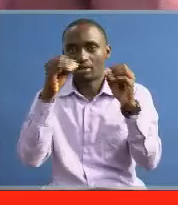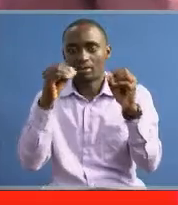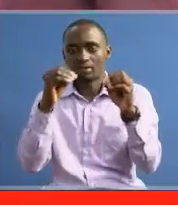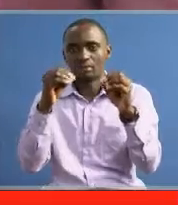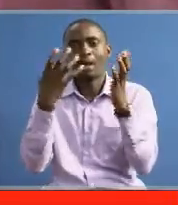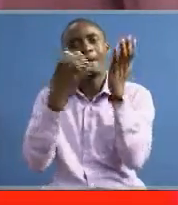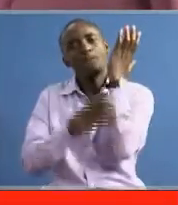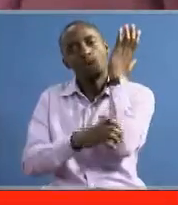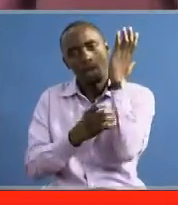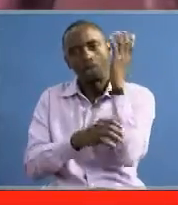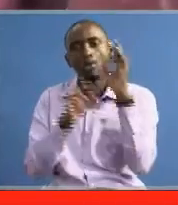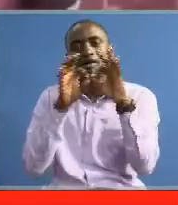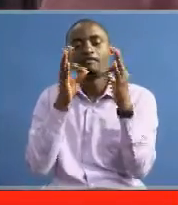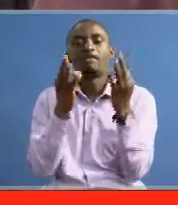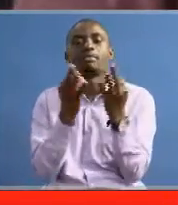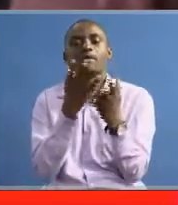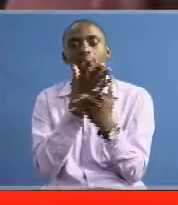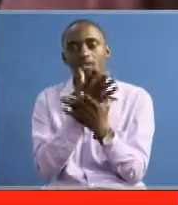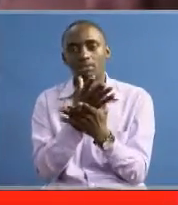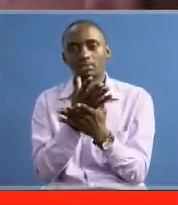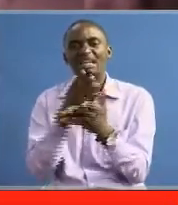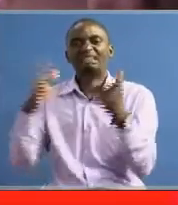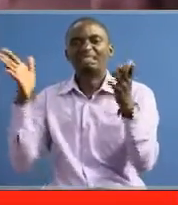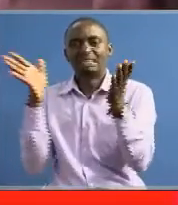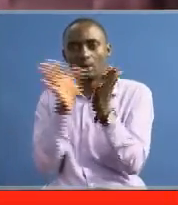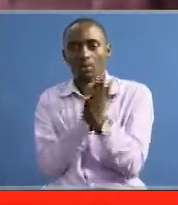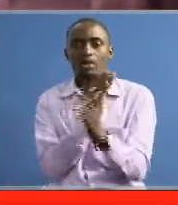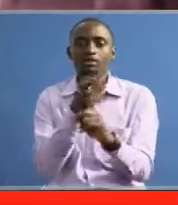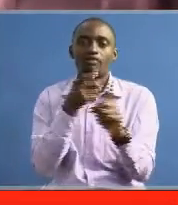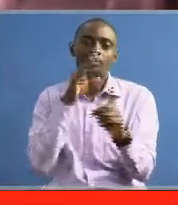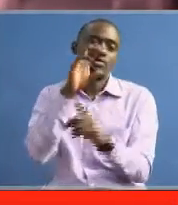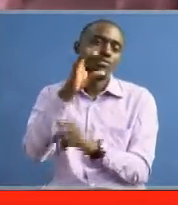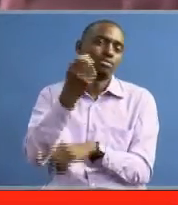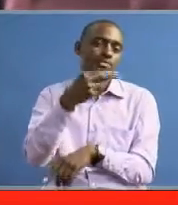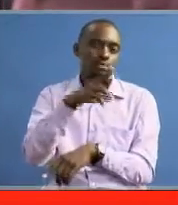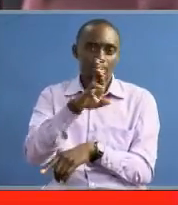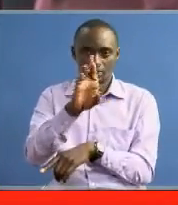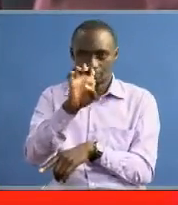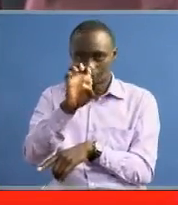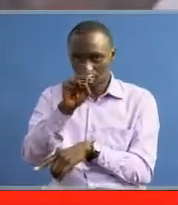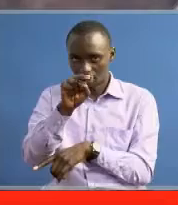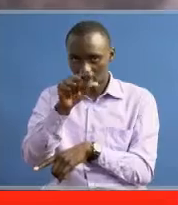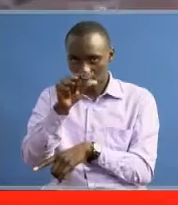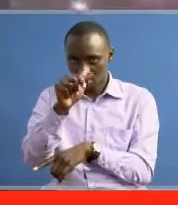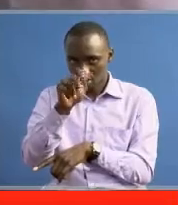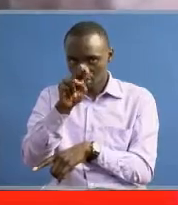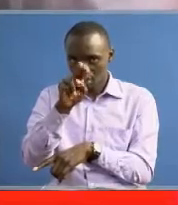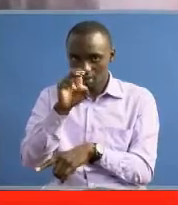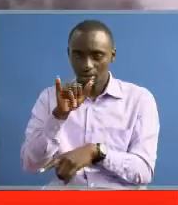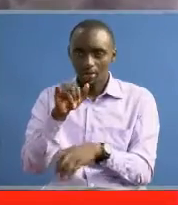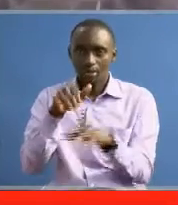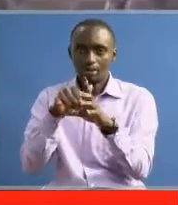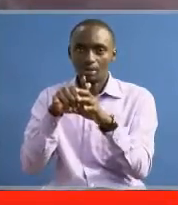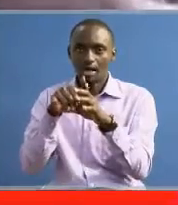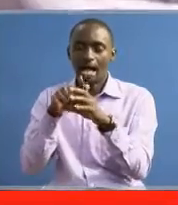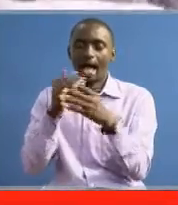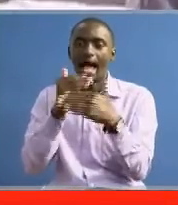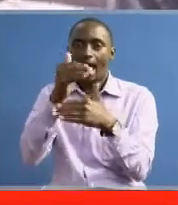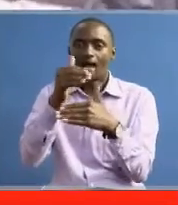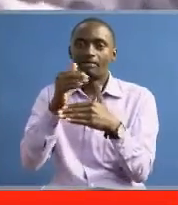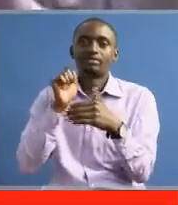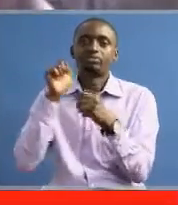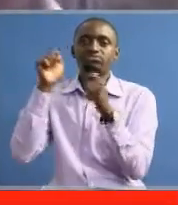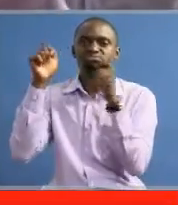from Cherangany during the election violence, rather the post-election violence that was witnessed in